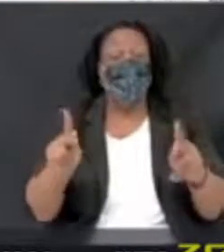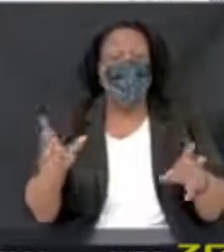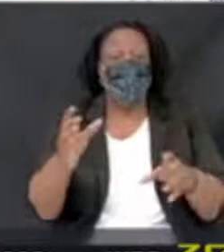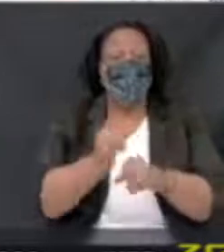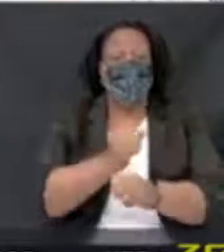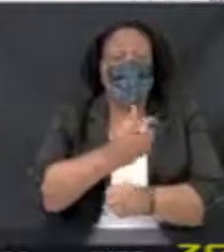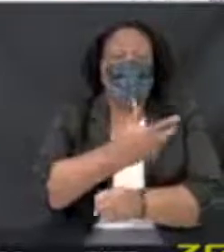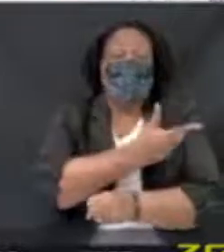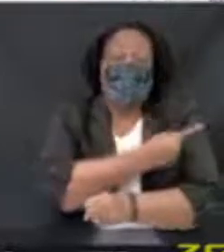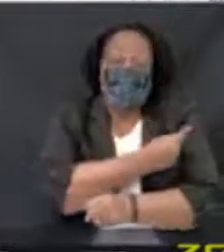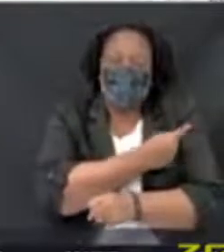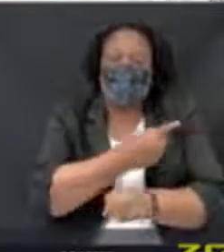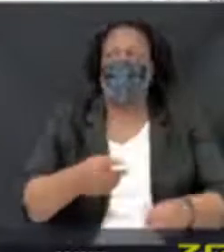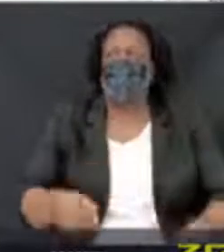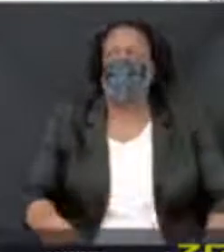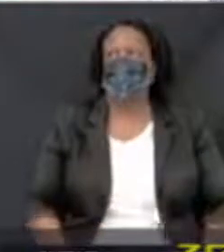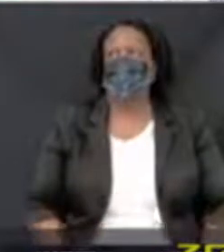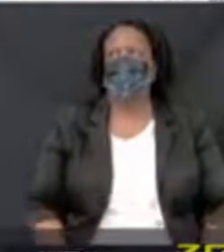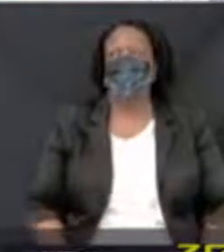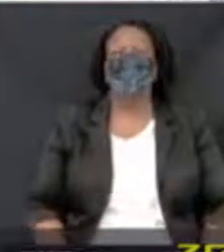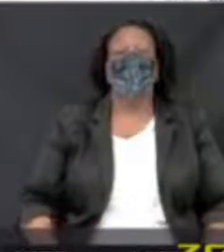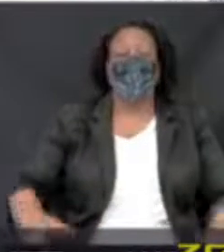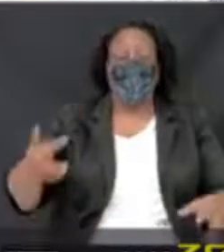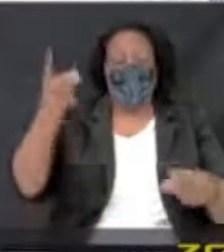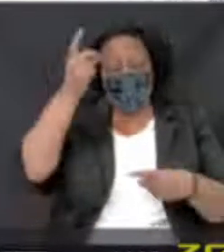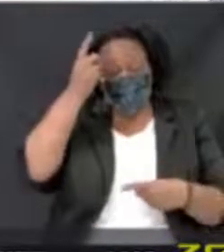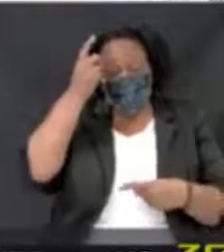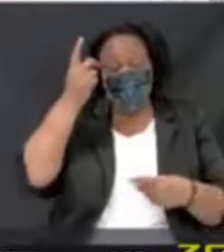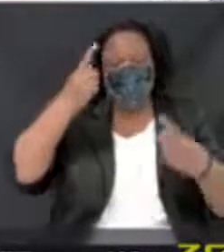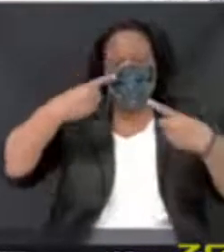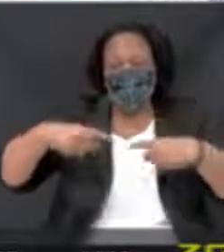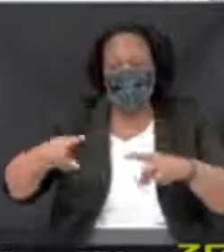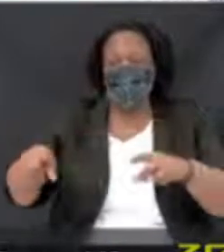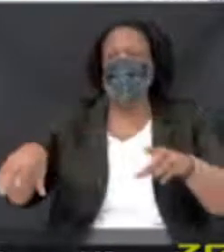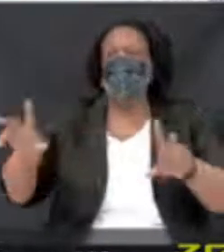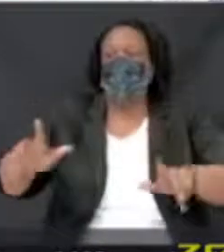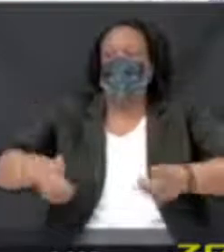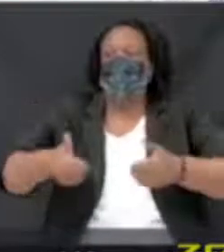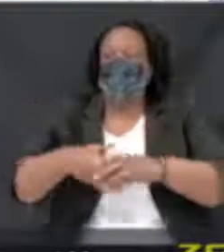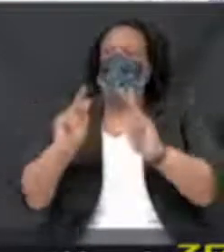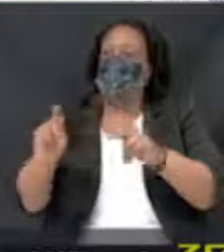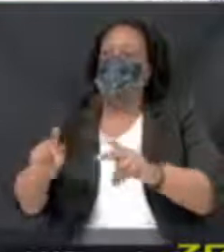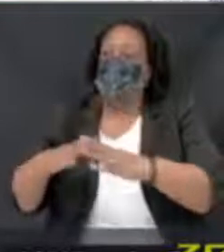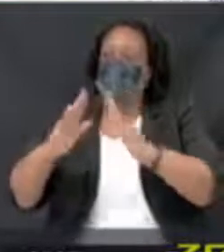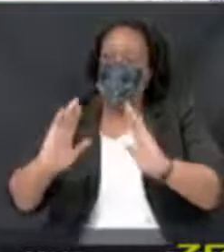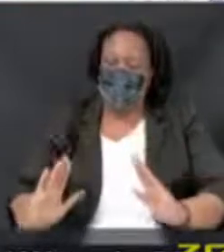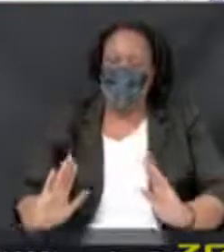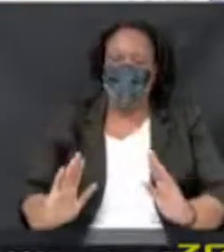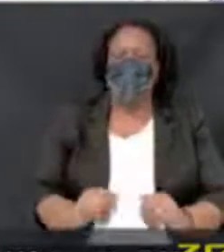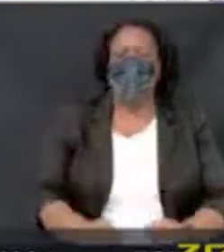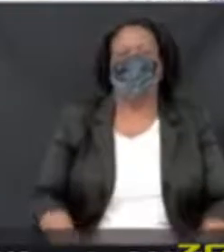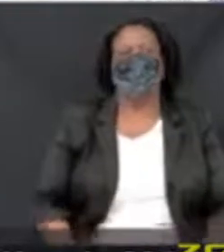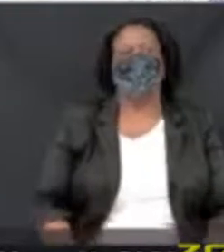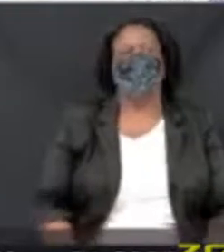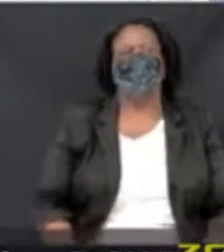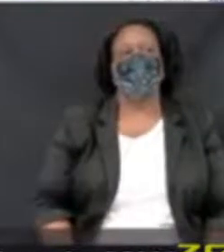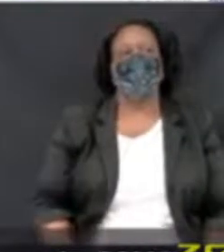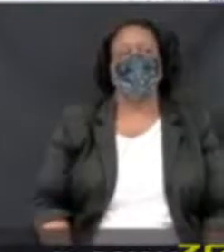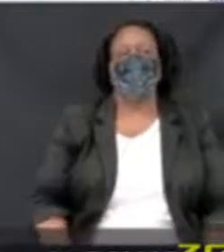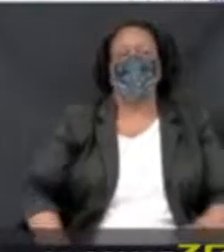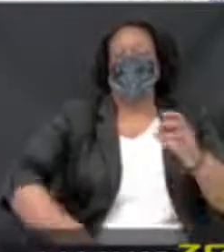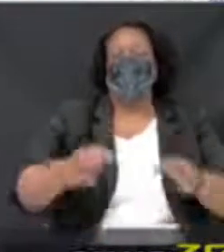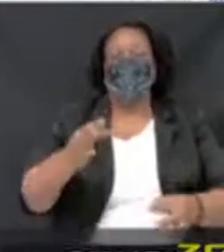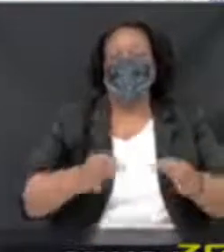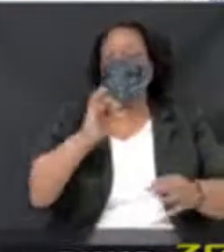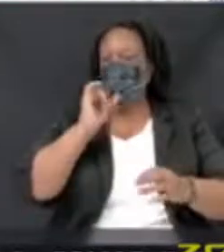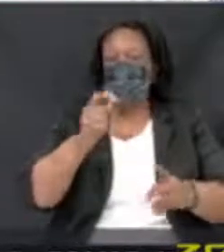coverage. Otherwise, the virus will find a home in these groups that remain vulnerable without the benefits of protection from the